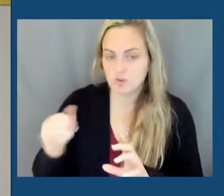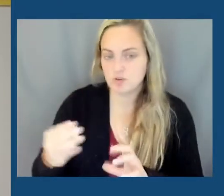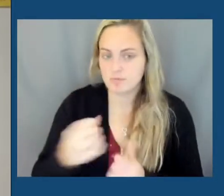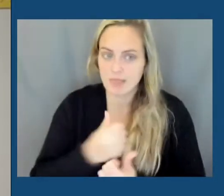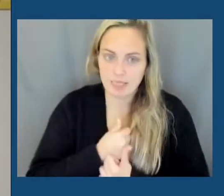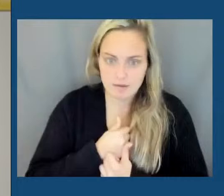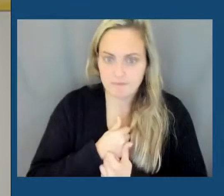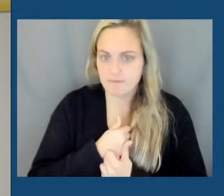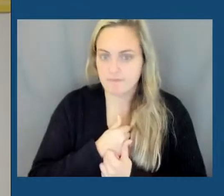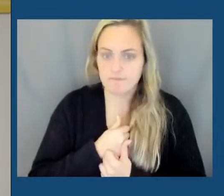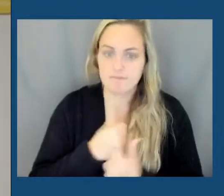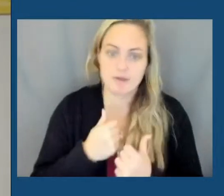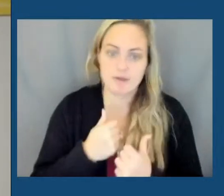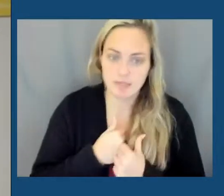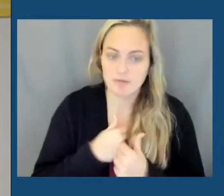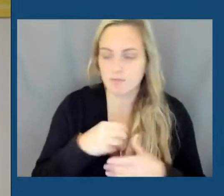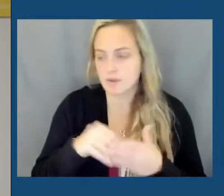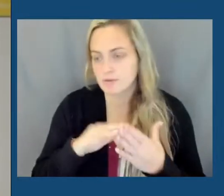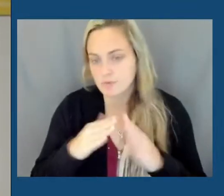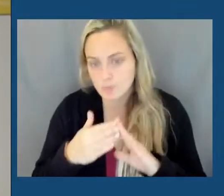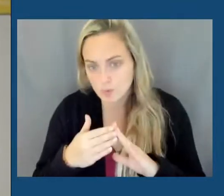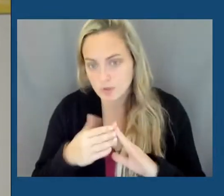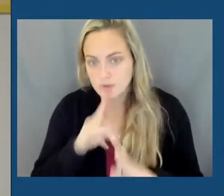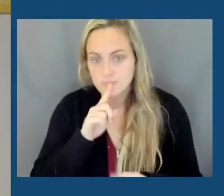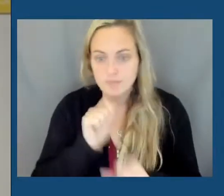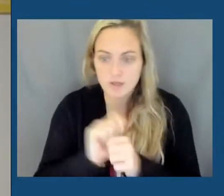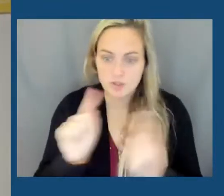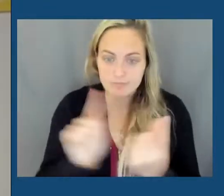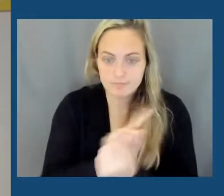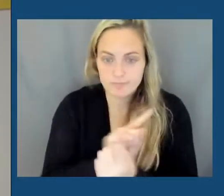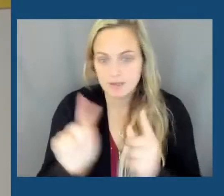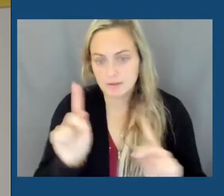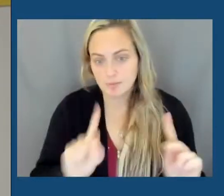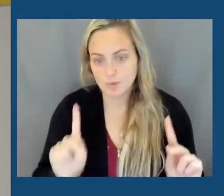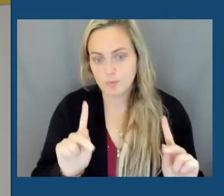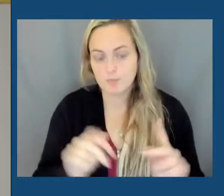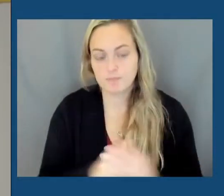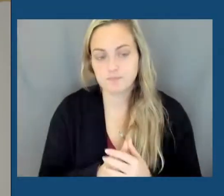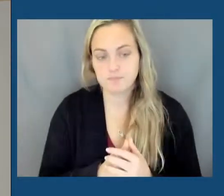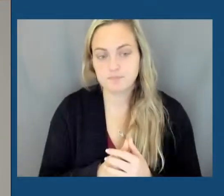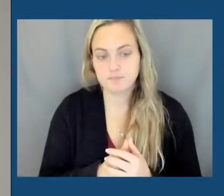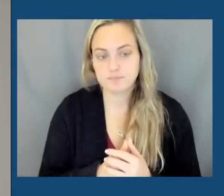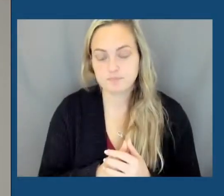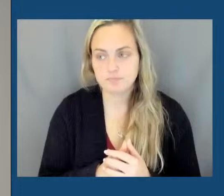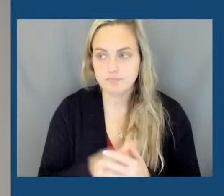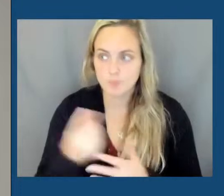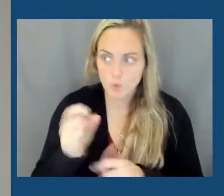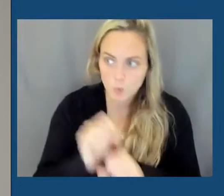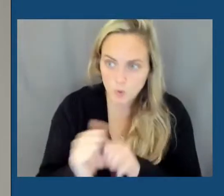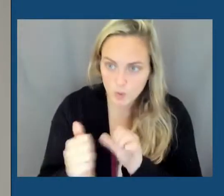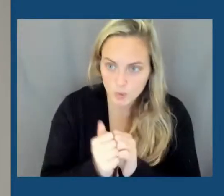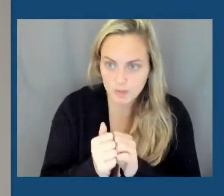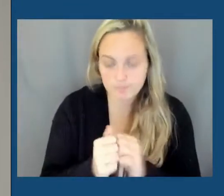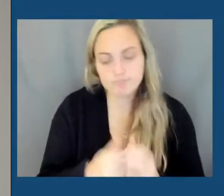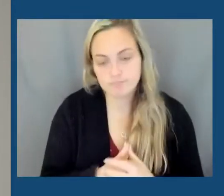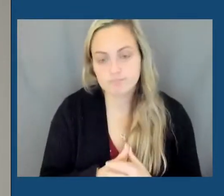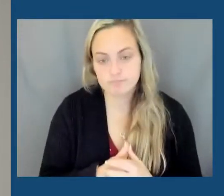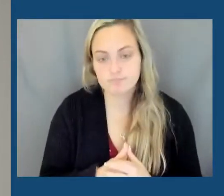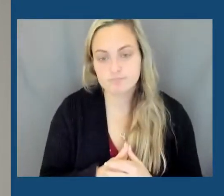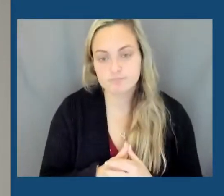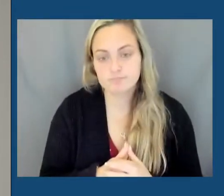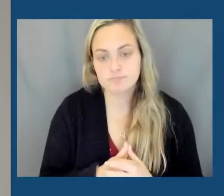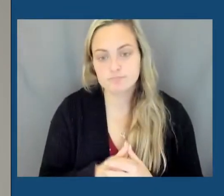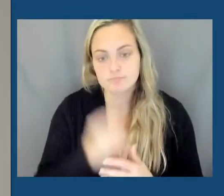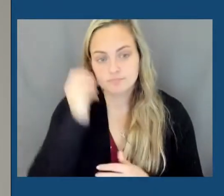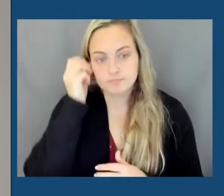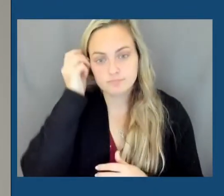because I just love being in the community and actually meeting the people who you serve and who you work with. I